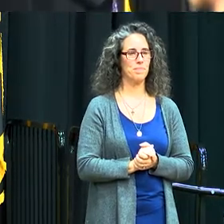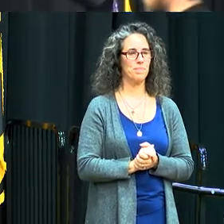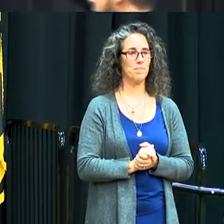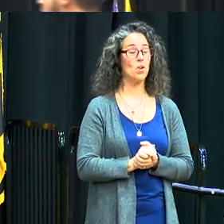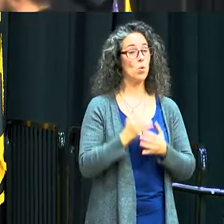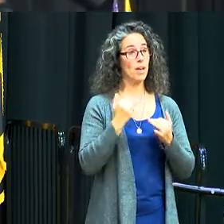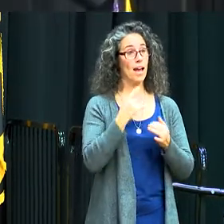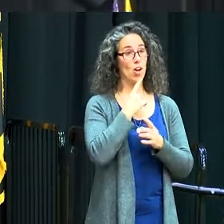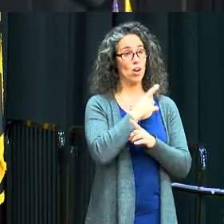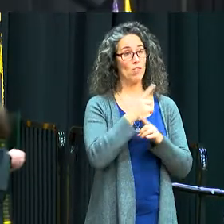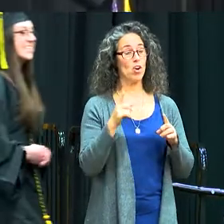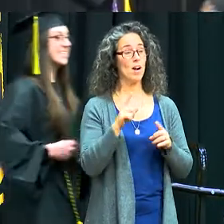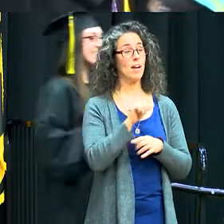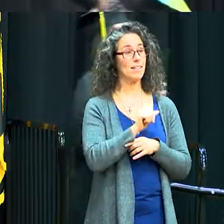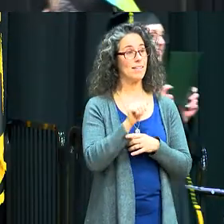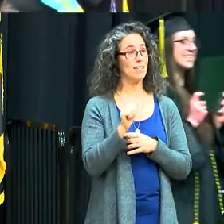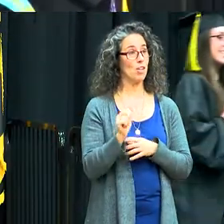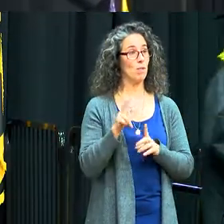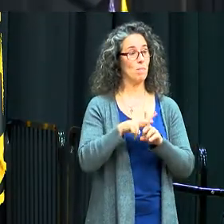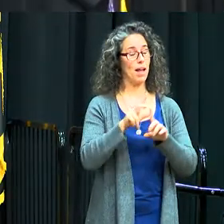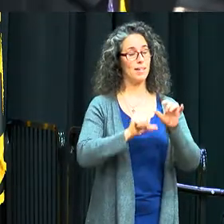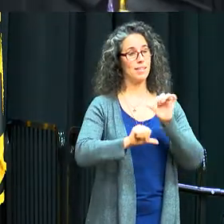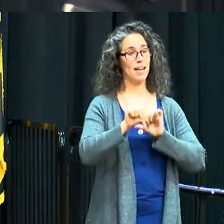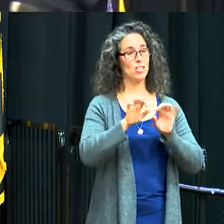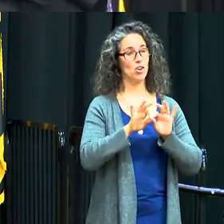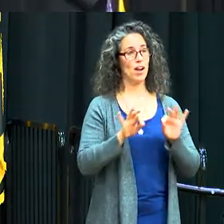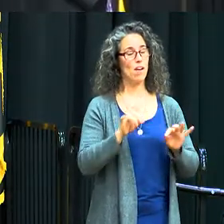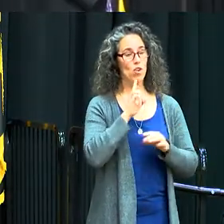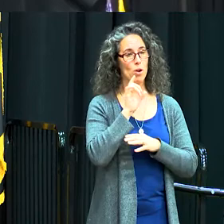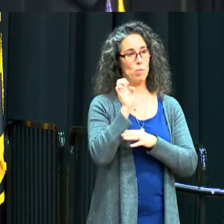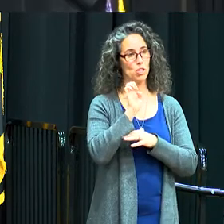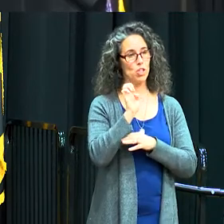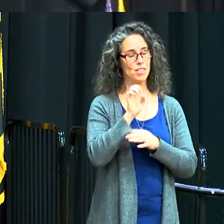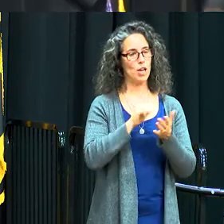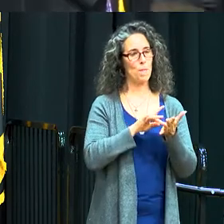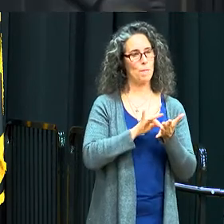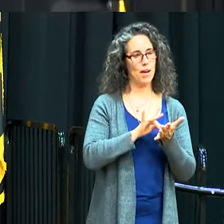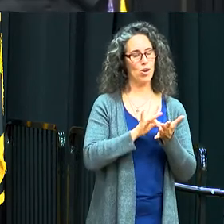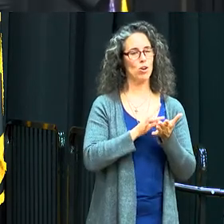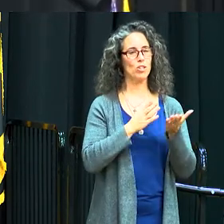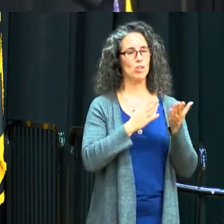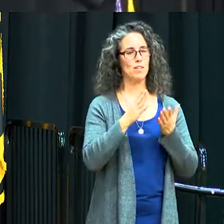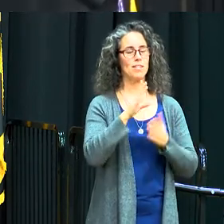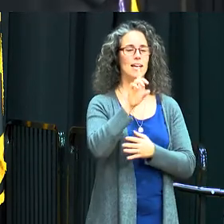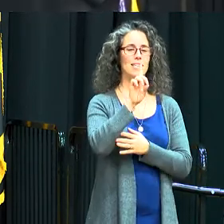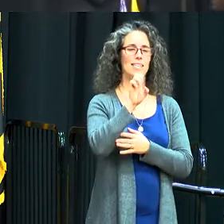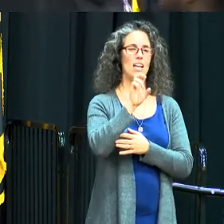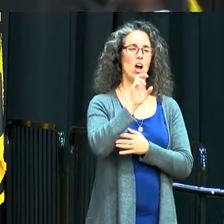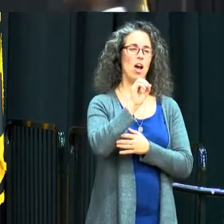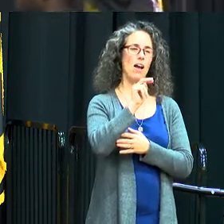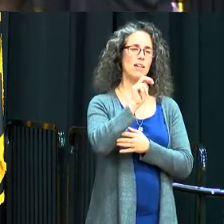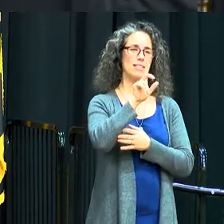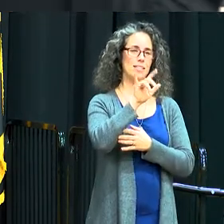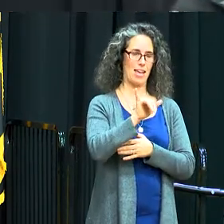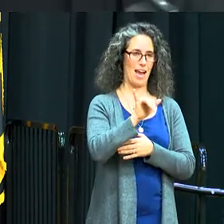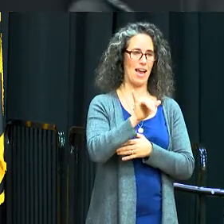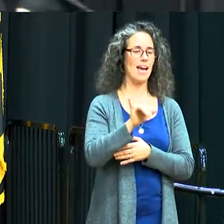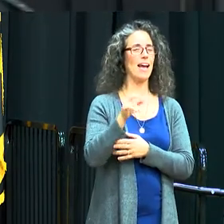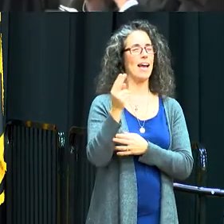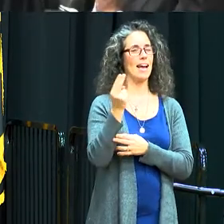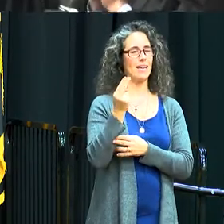We now confer the Associate of Applied Science degrees in Emergency Medical Services, Deontay Rendell Hicks.